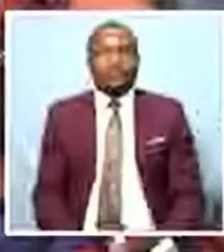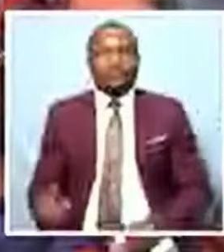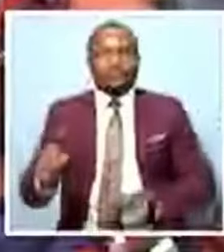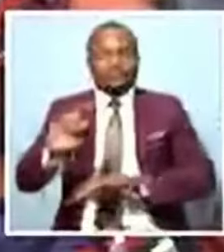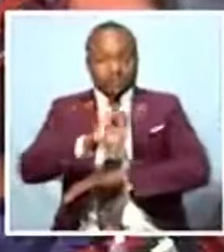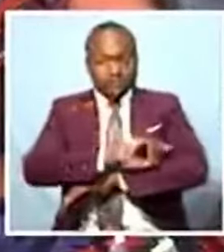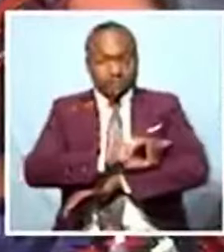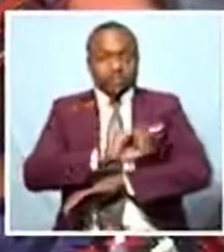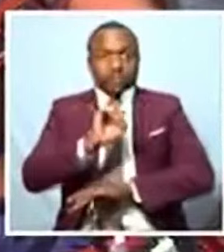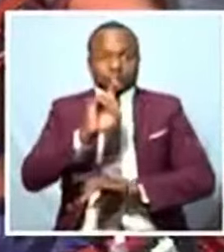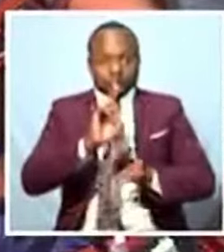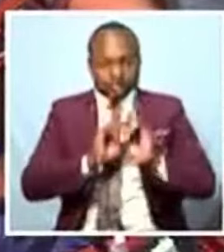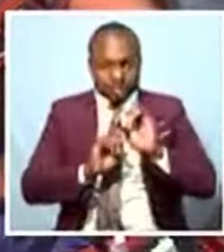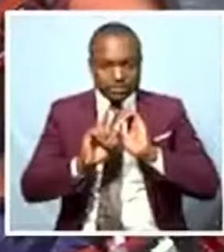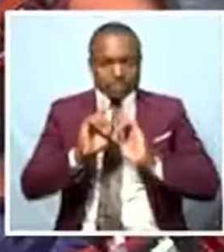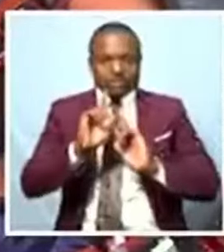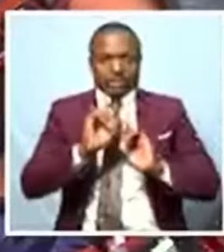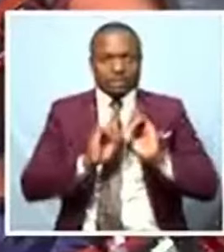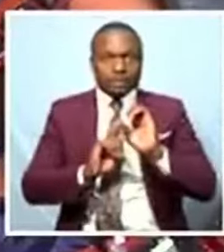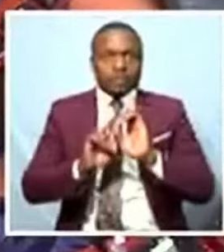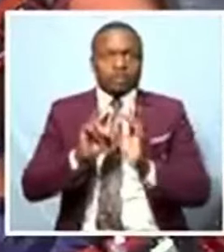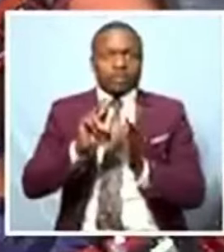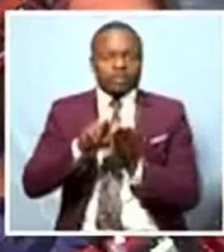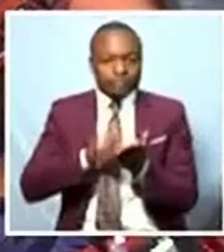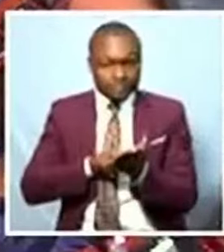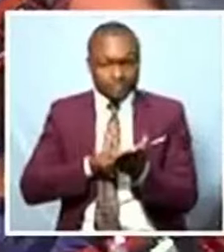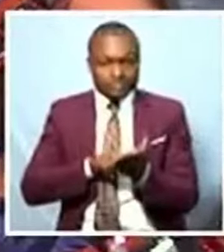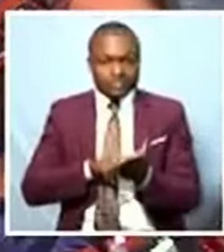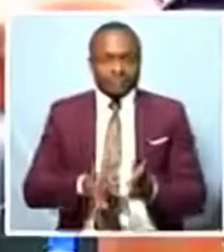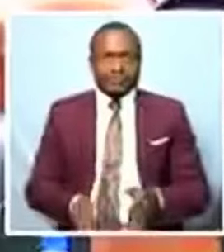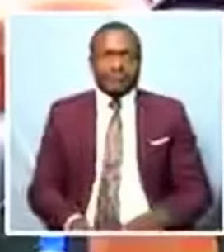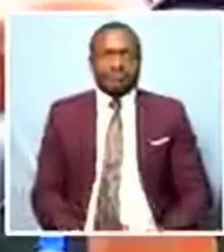Day for consideration of the report.